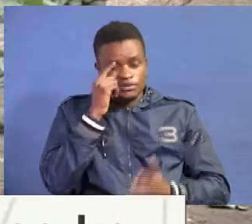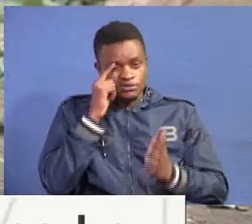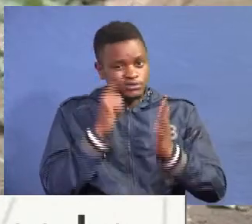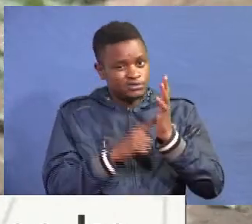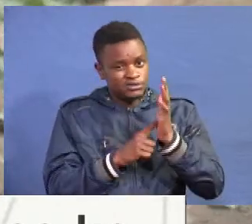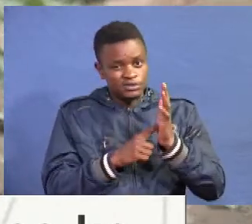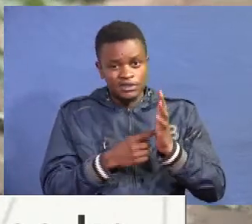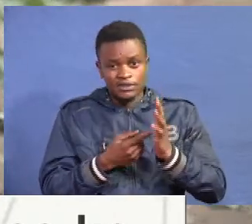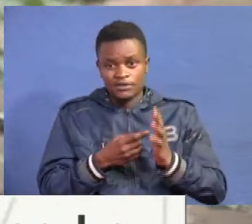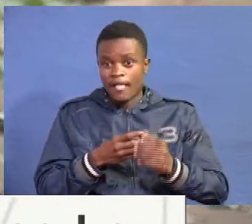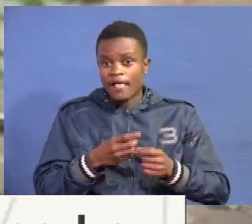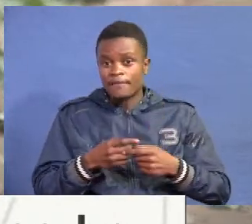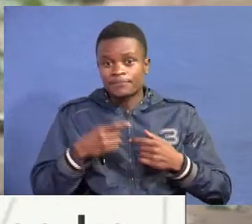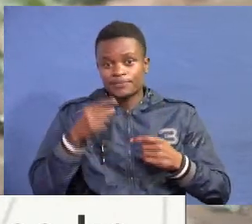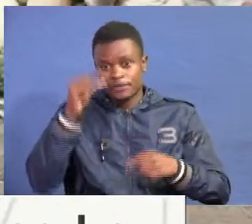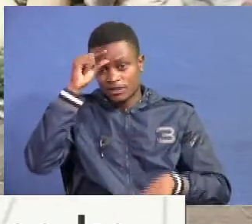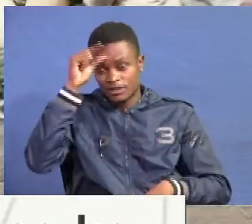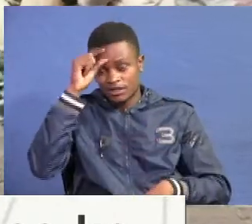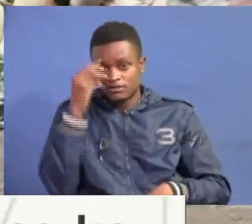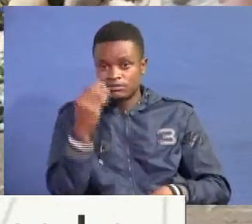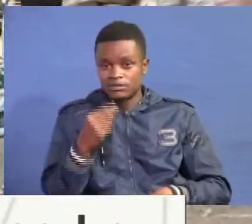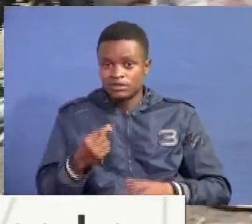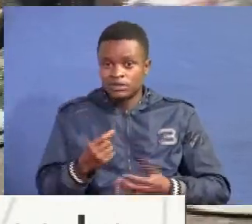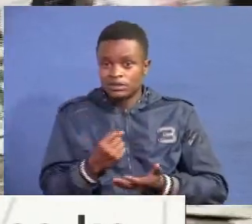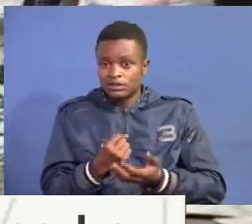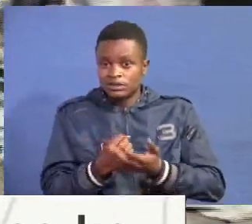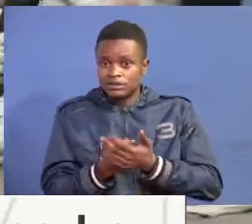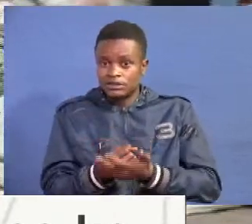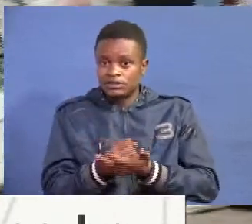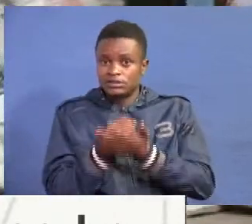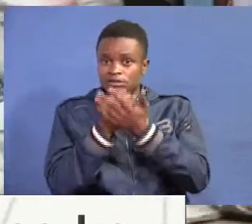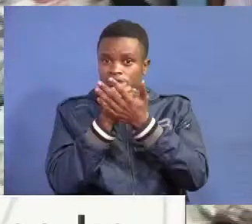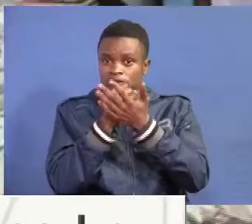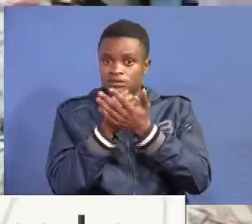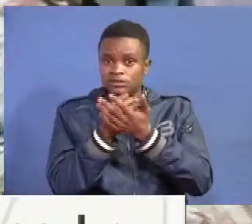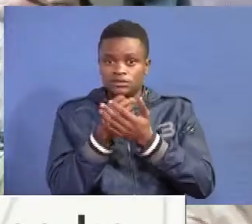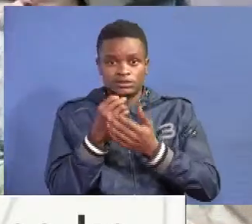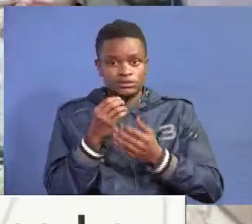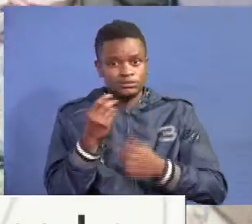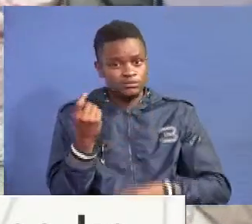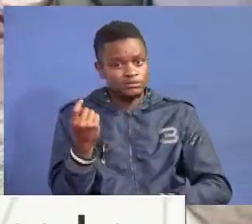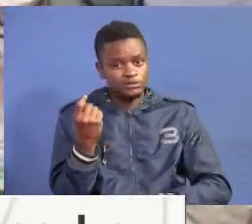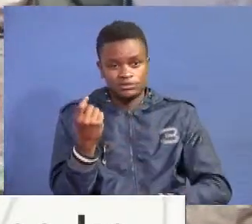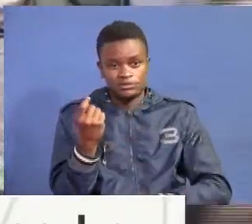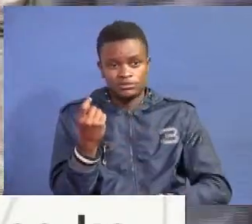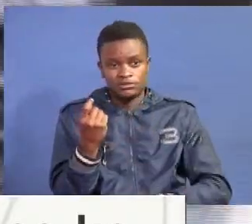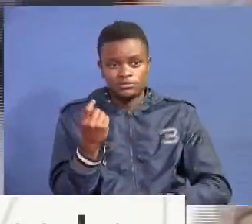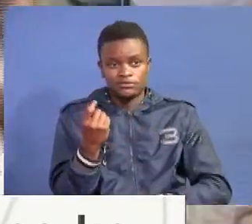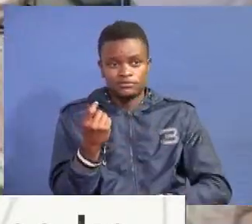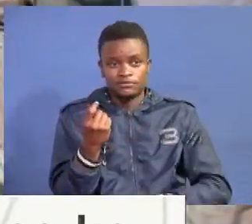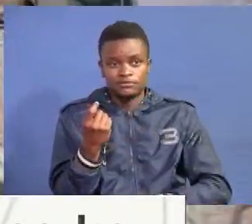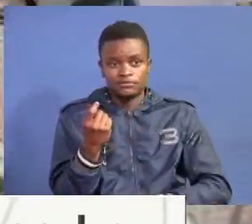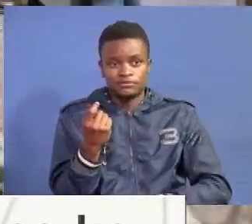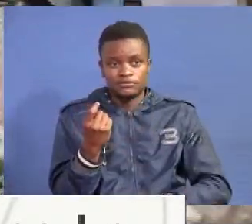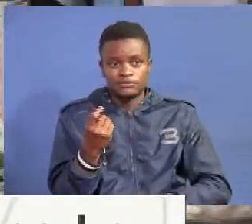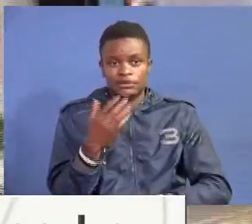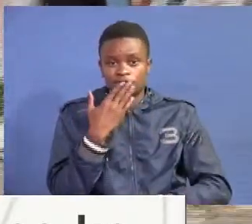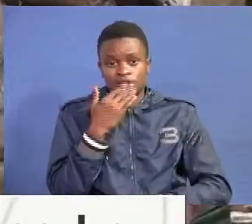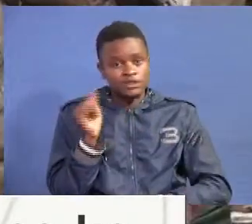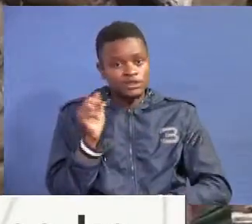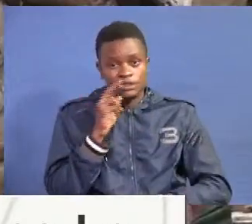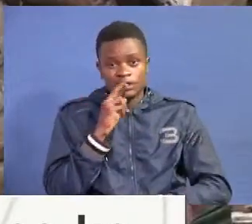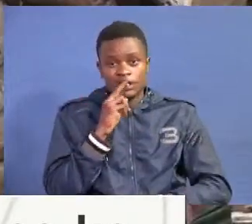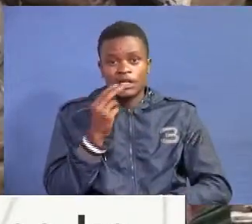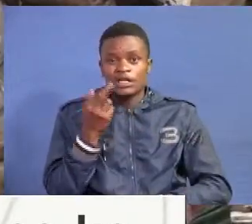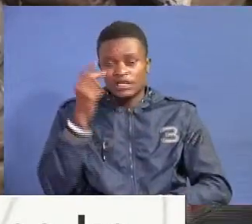with interventions like the ASLA fund, the capital accessible to them remains insufficient. They are appealing to